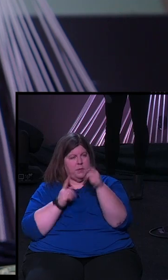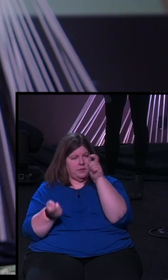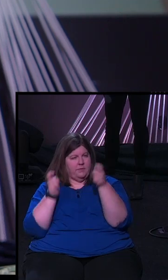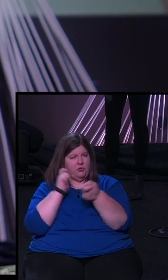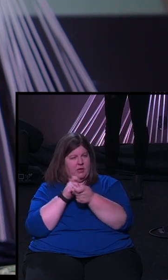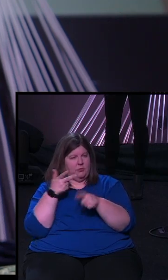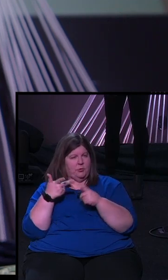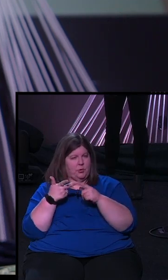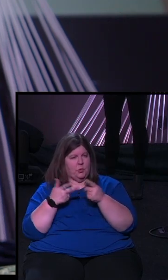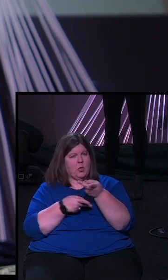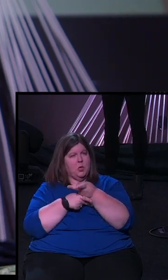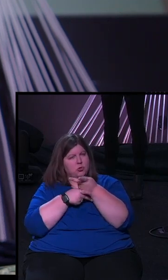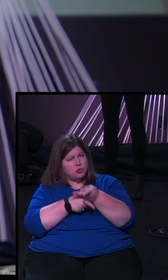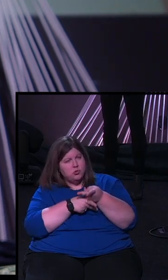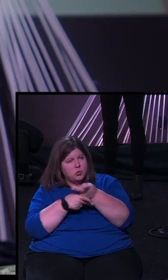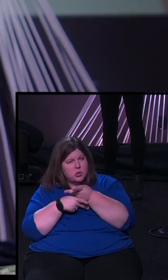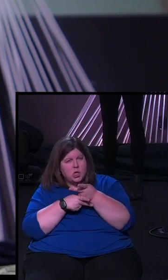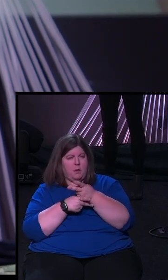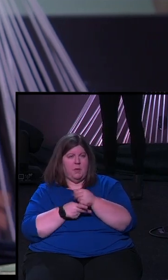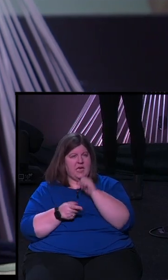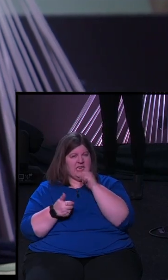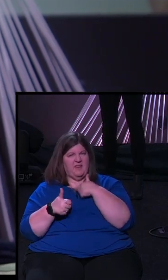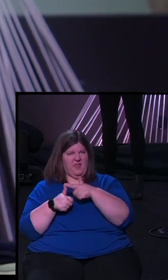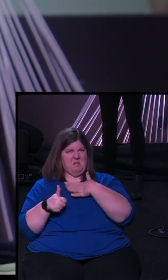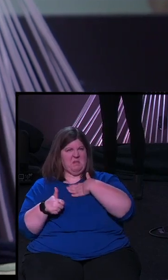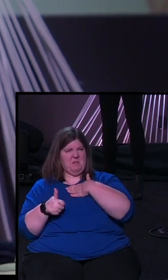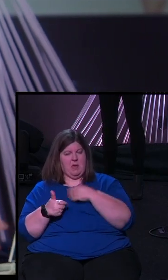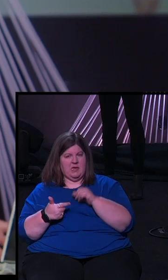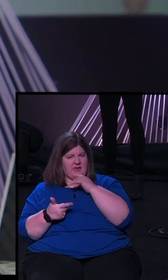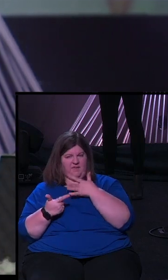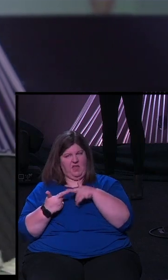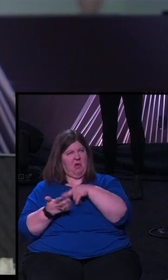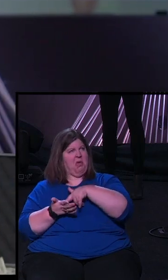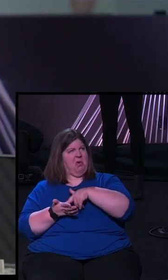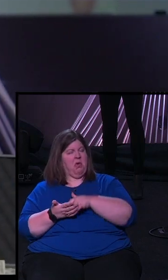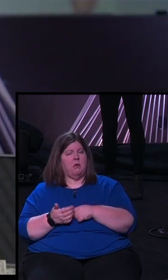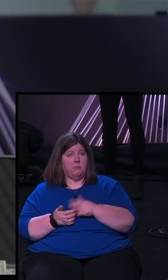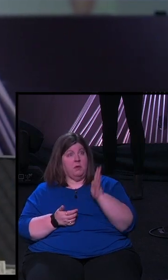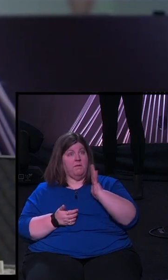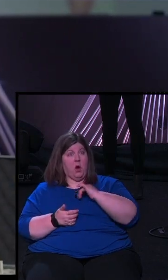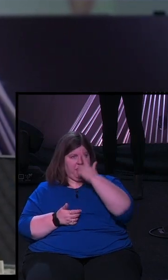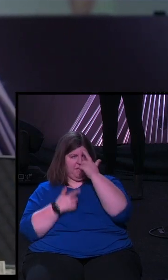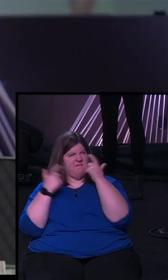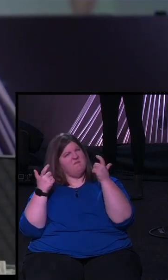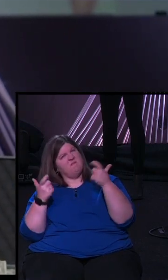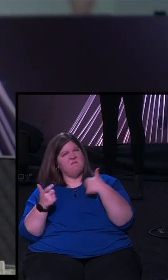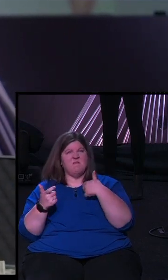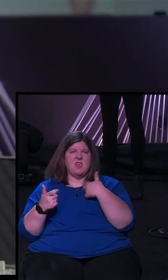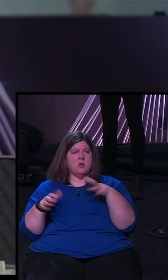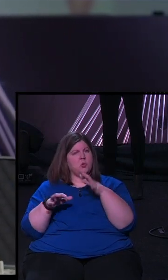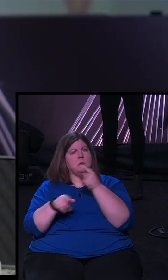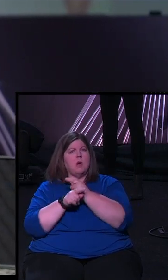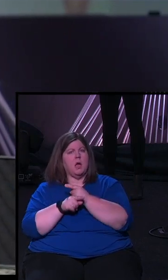It wasn't ownership. It wasn't entitlement. I think it was earlier. He said, no, this is about me doing what is right